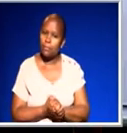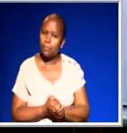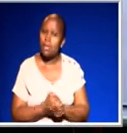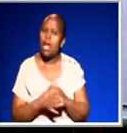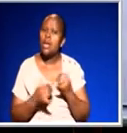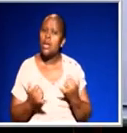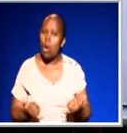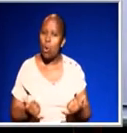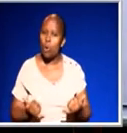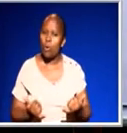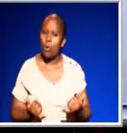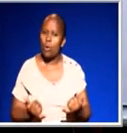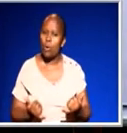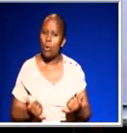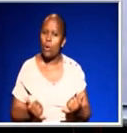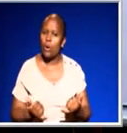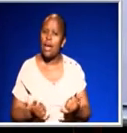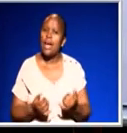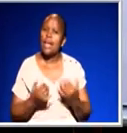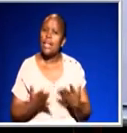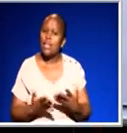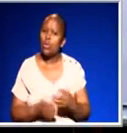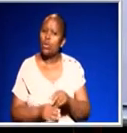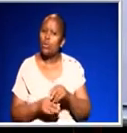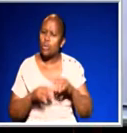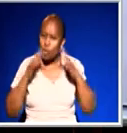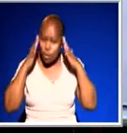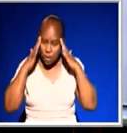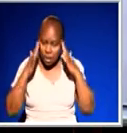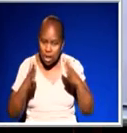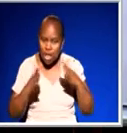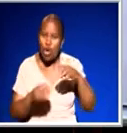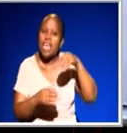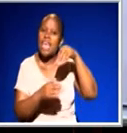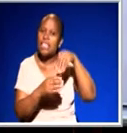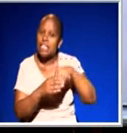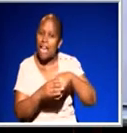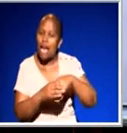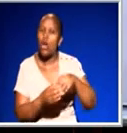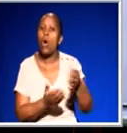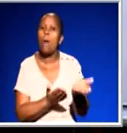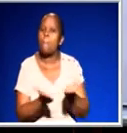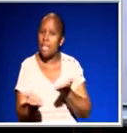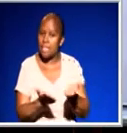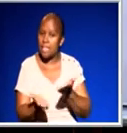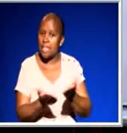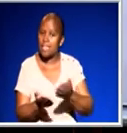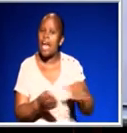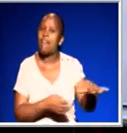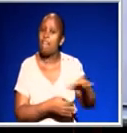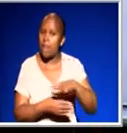Now, let us go and look at the internal business